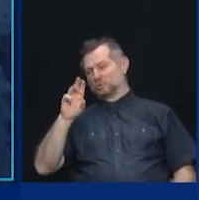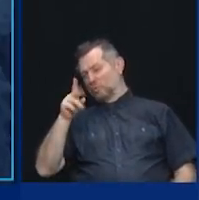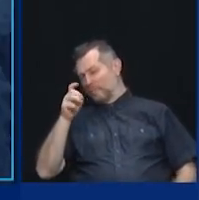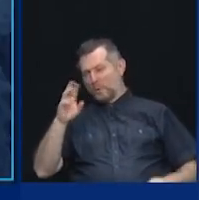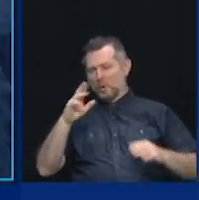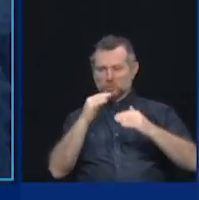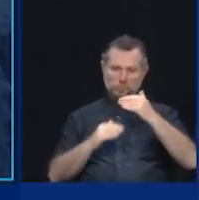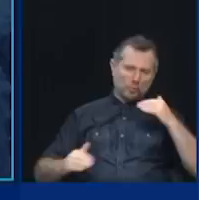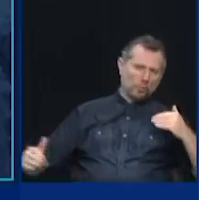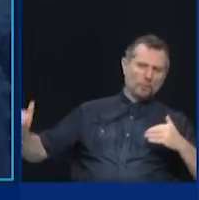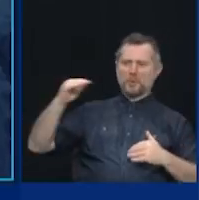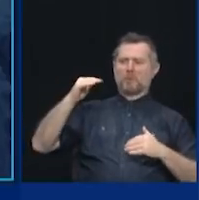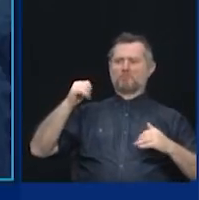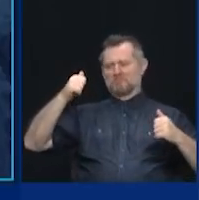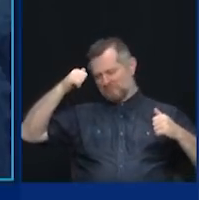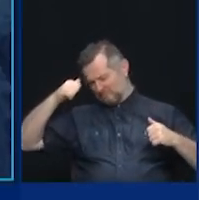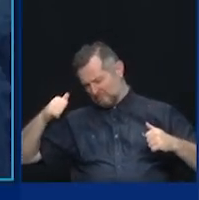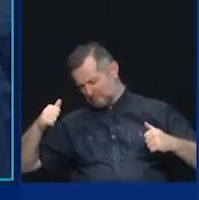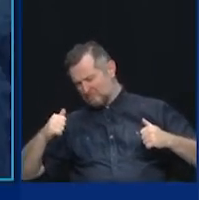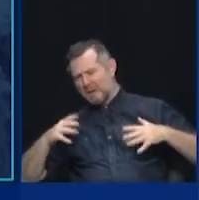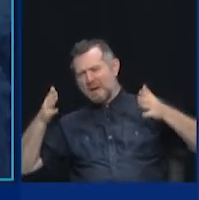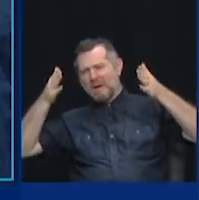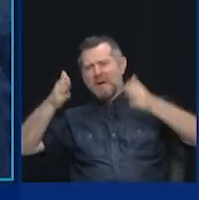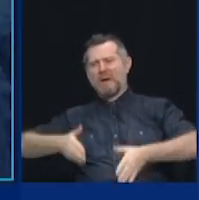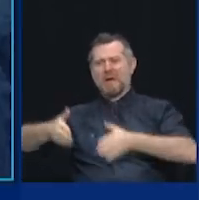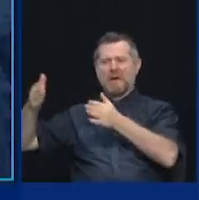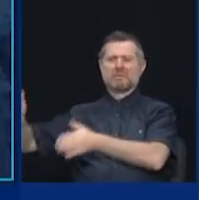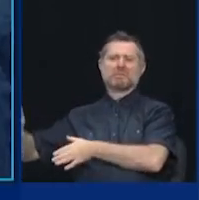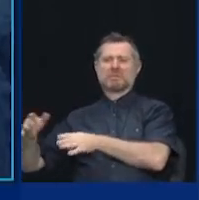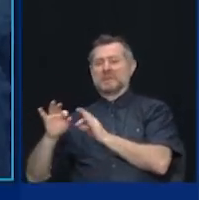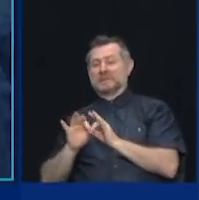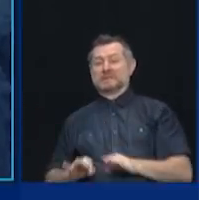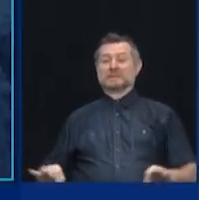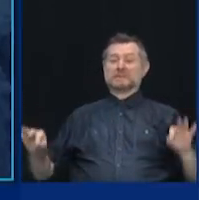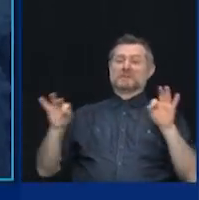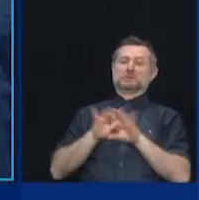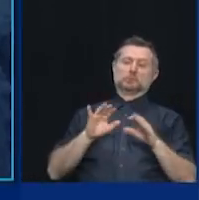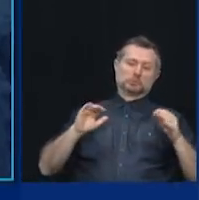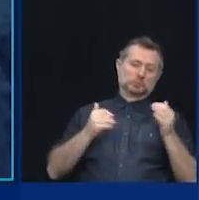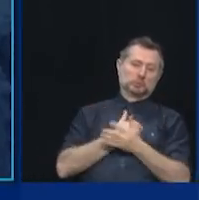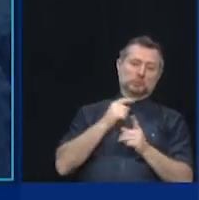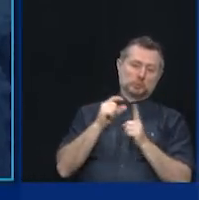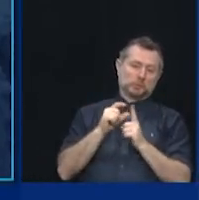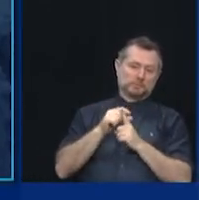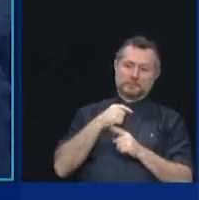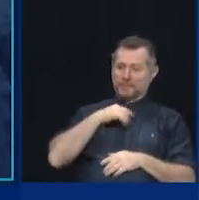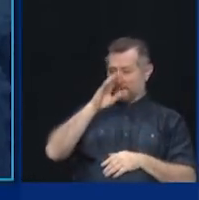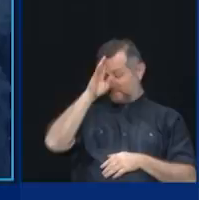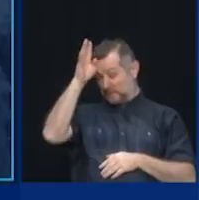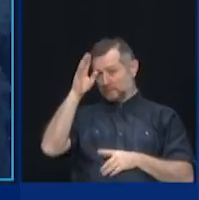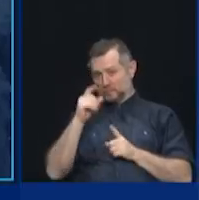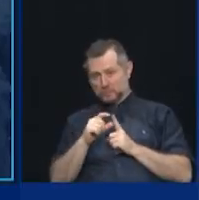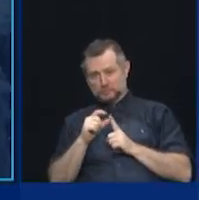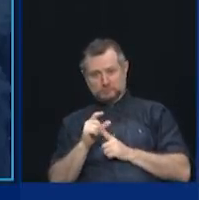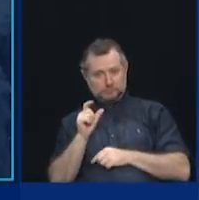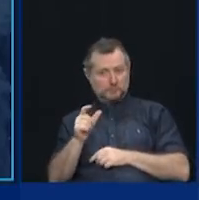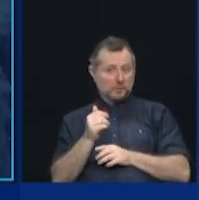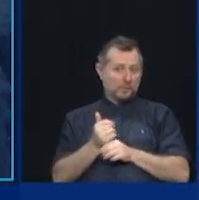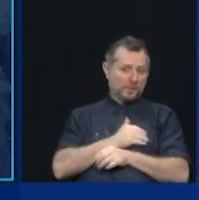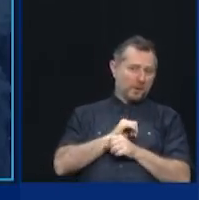Essential workers is a new term. We made up the term essential workers. There was no such thing as essential